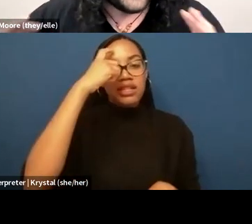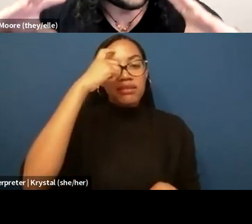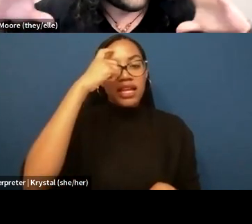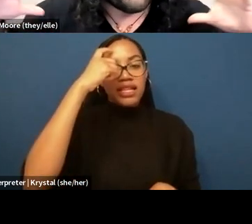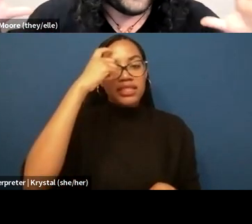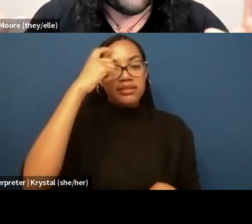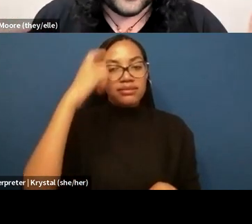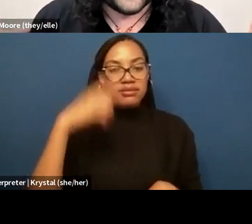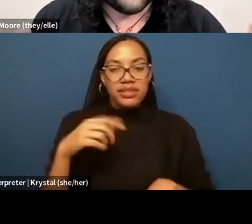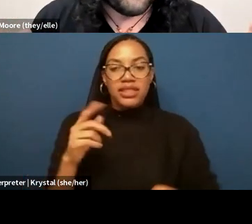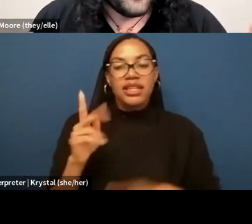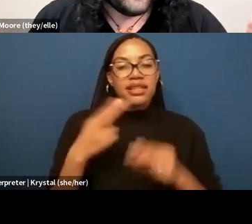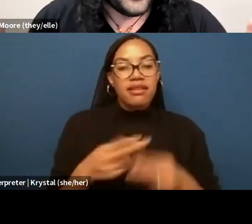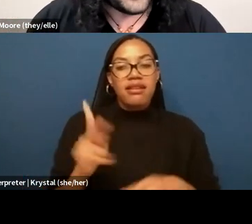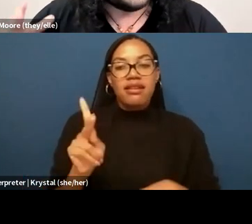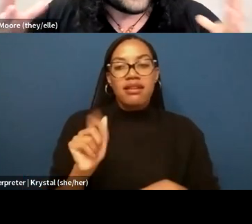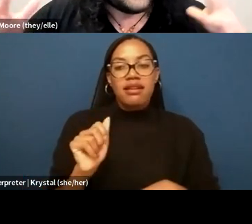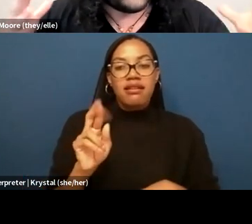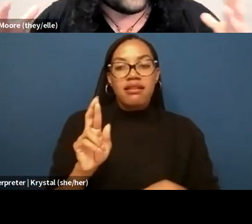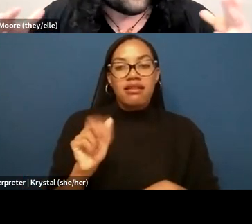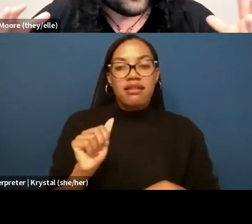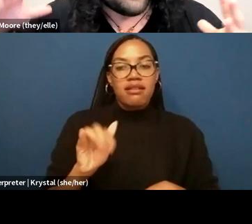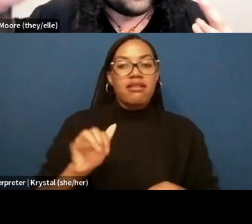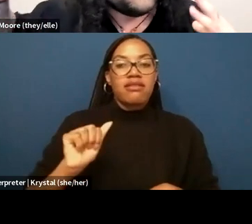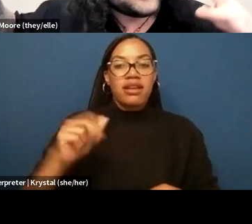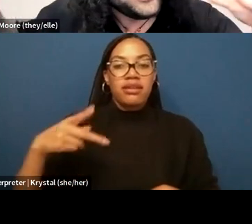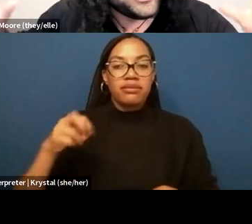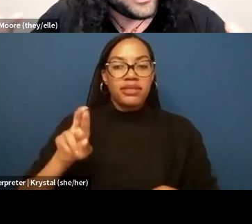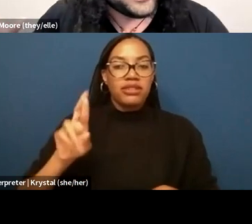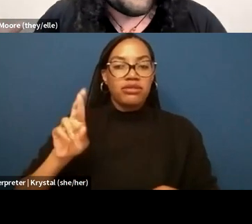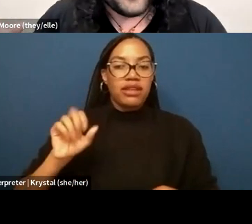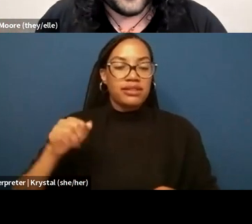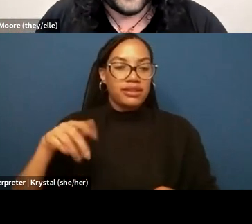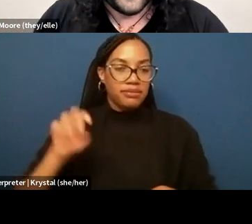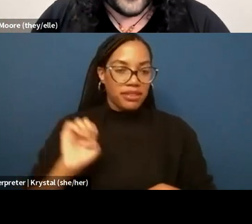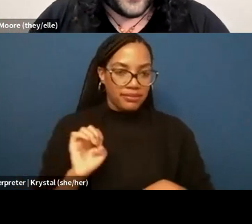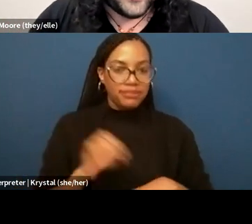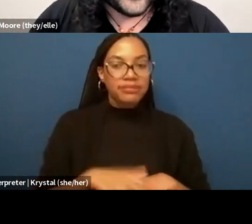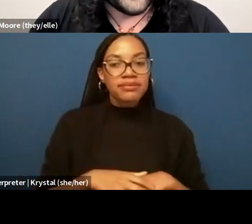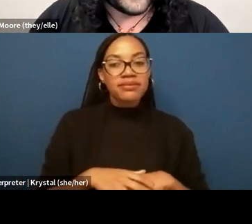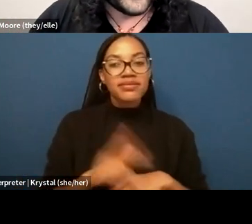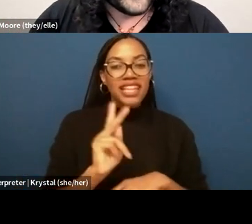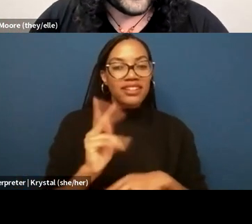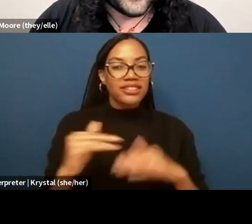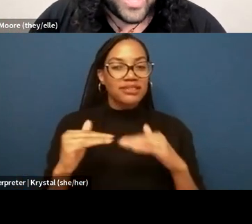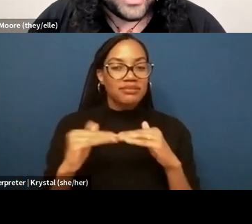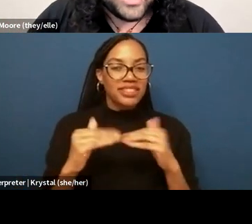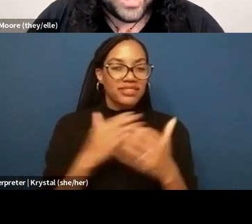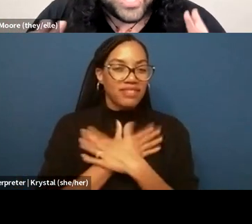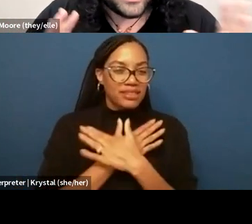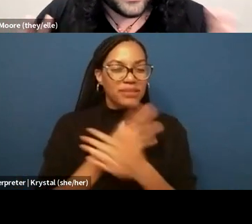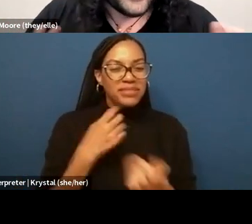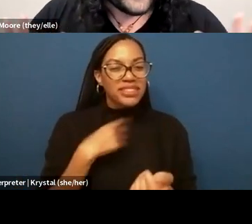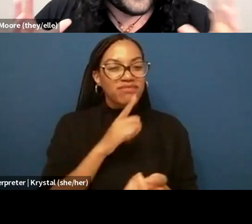of mind, as there are many phases of the moon and the original roots of lunacy and the moon. So I